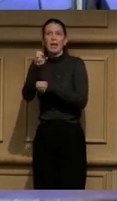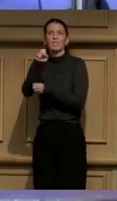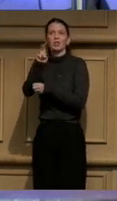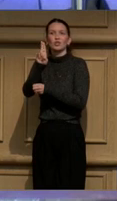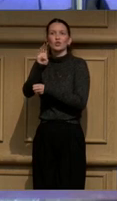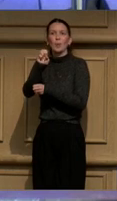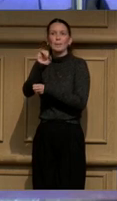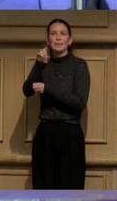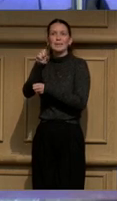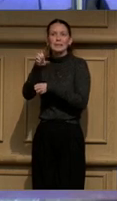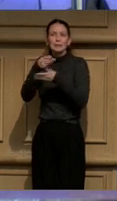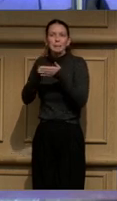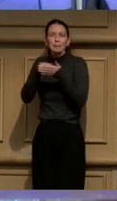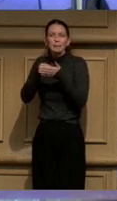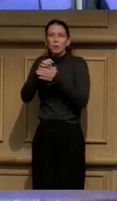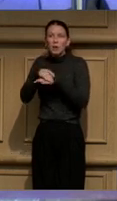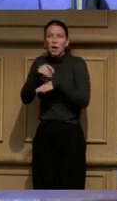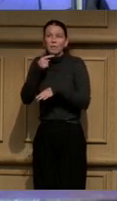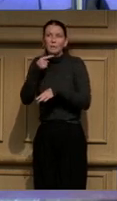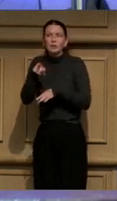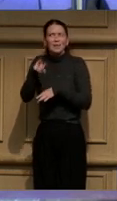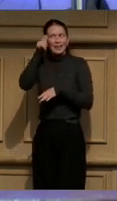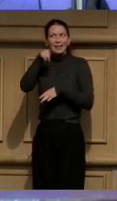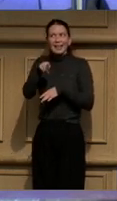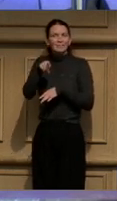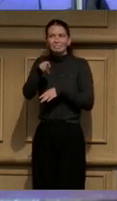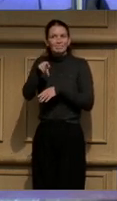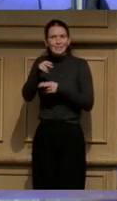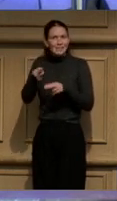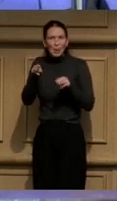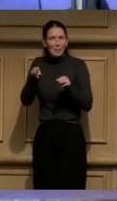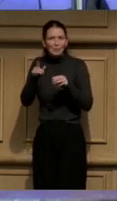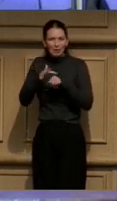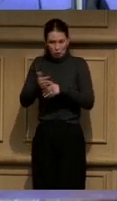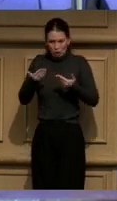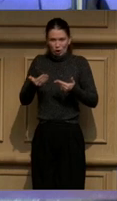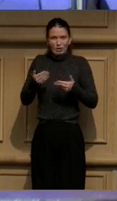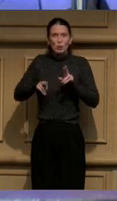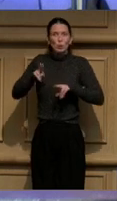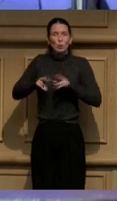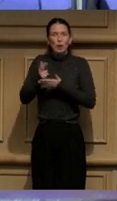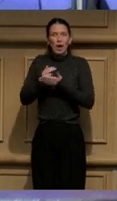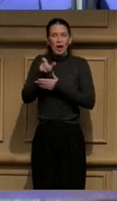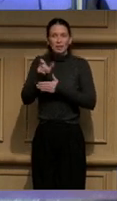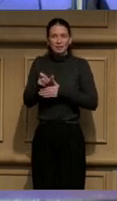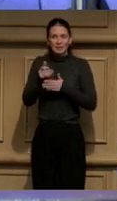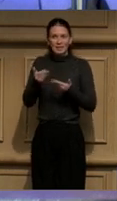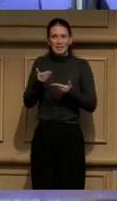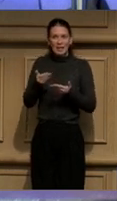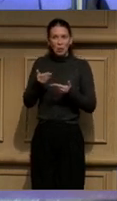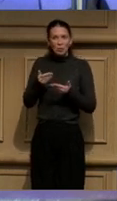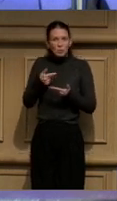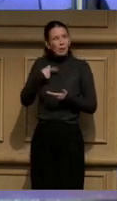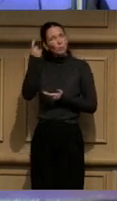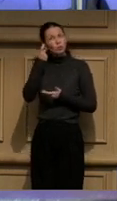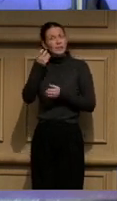Yeah, that's my sort of... My provocation for the panel. It's maybe less... Maybe I'm saying, is it about money in terms